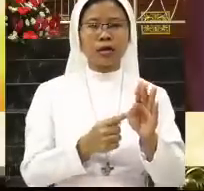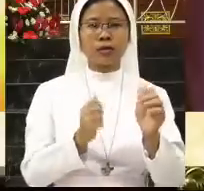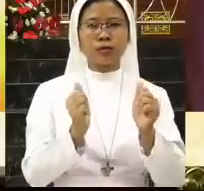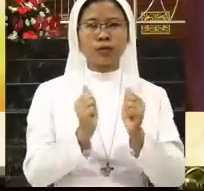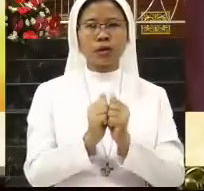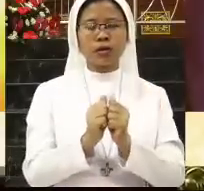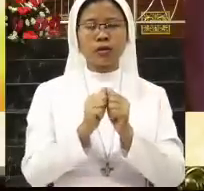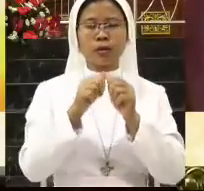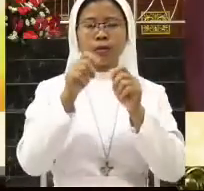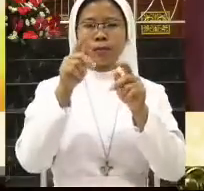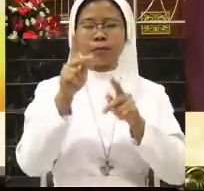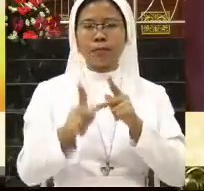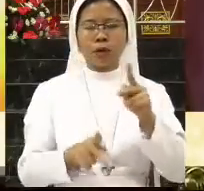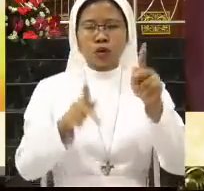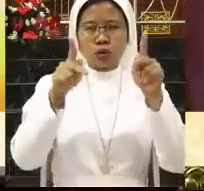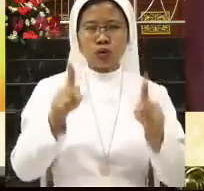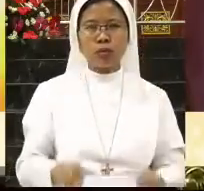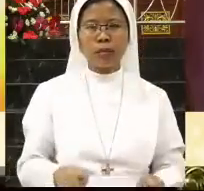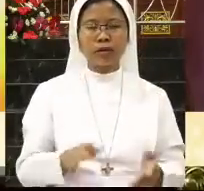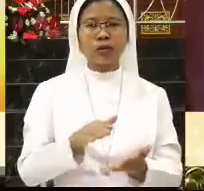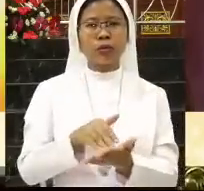with human limitations,